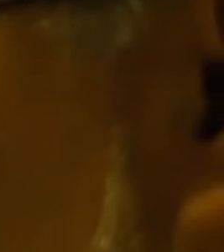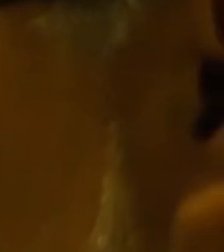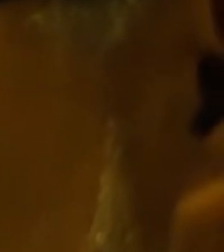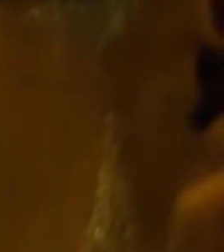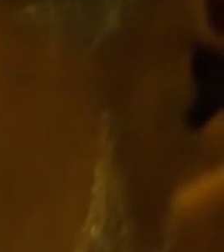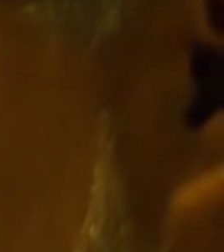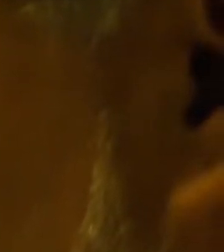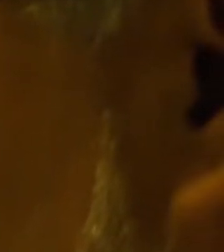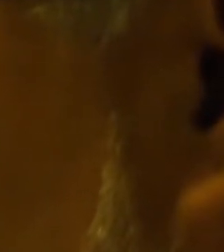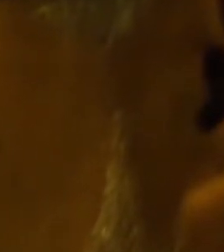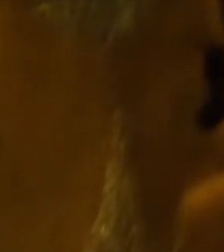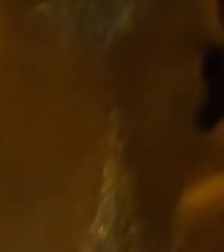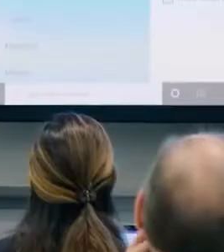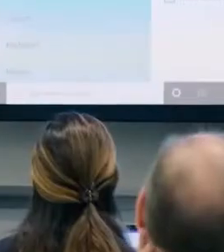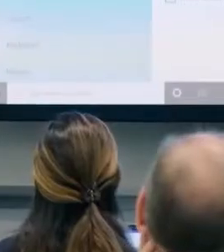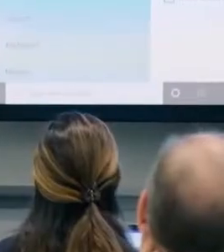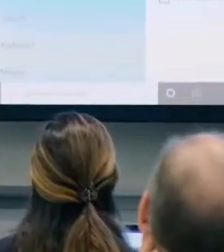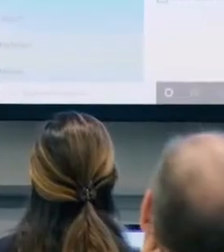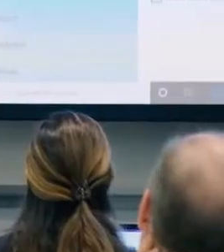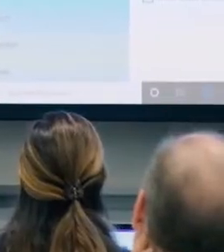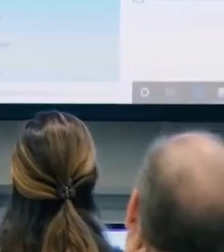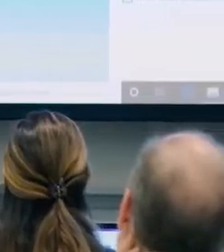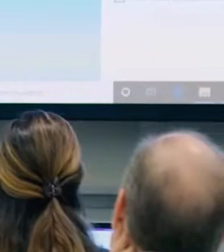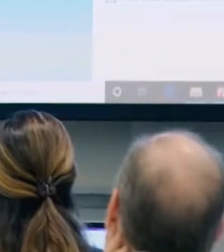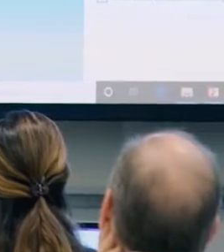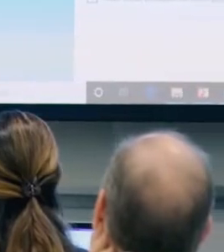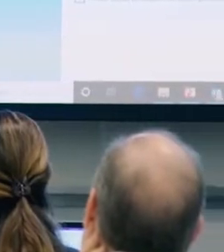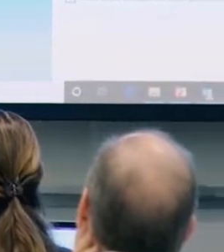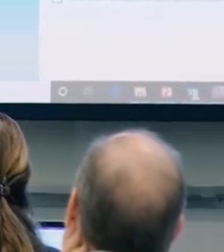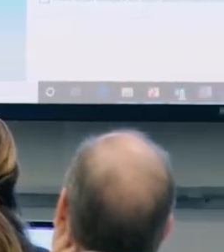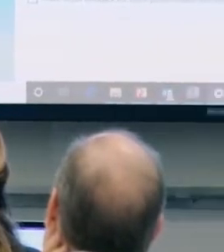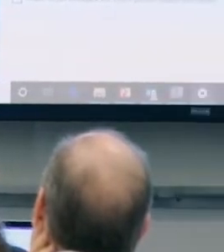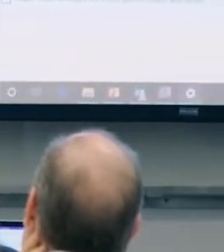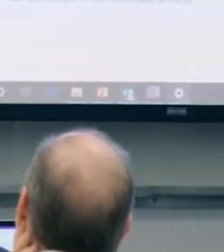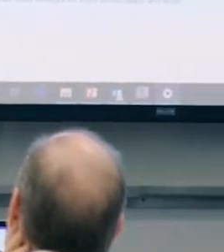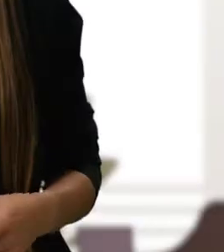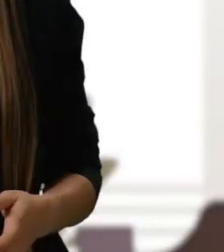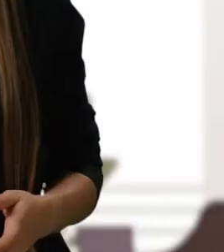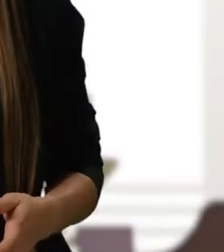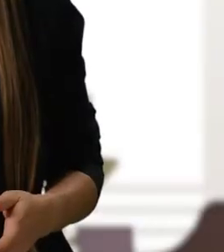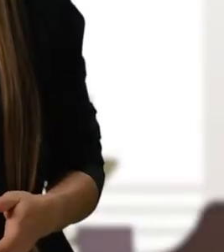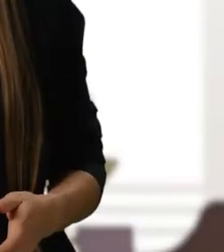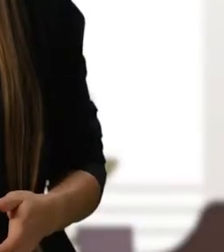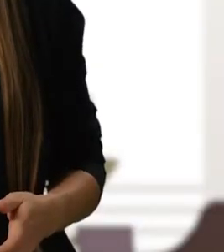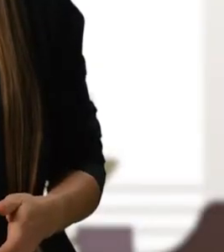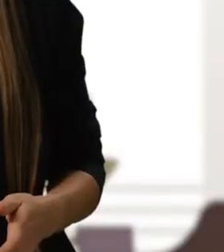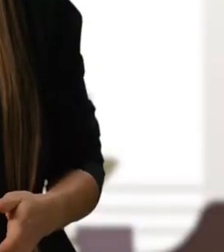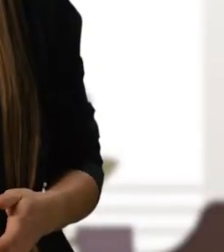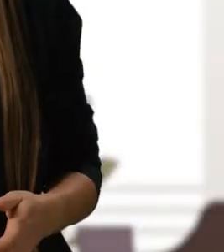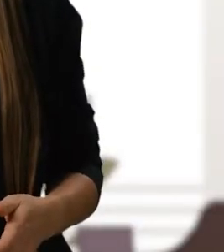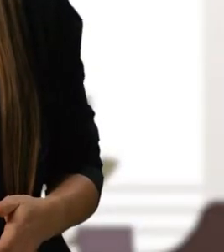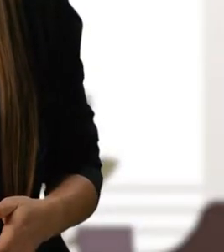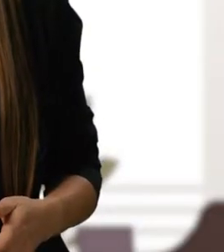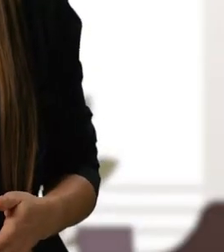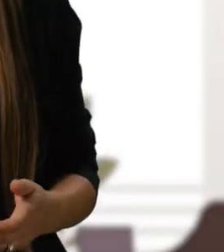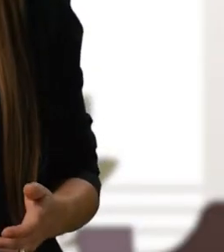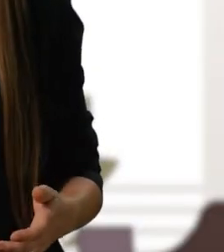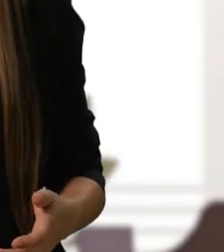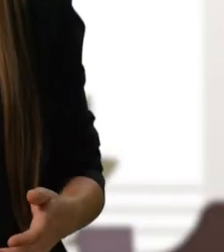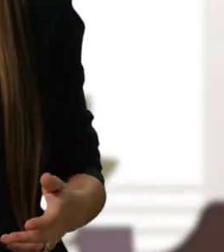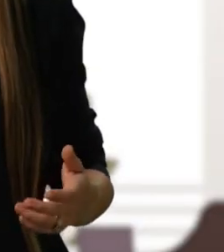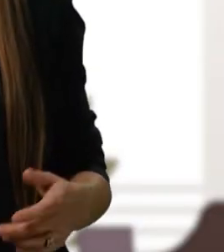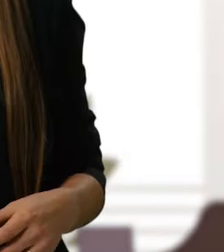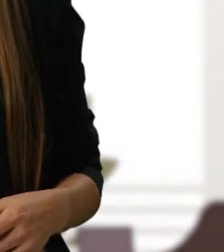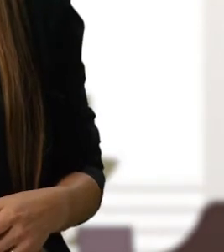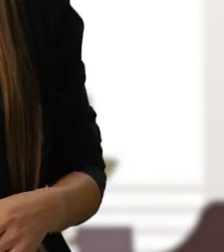for people when they misplace their reading glasses or follow a presentation from across a large room. To really meet the goal Carolina to design Hernandez. and build products that are